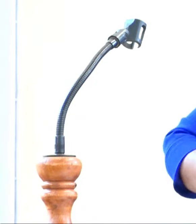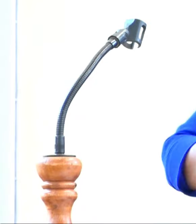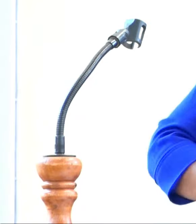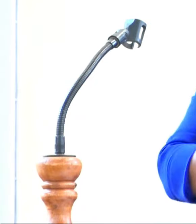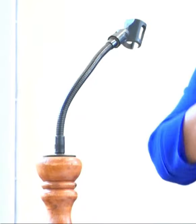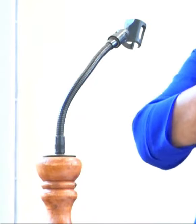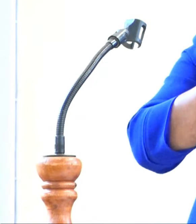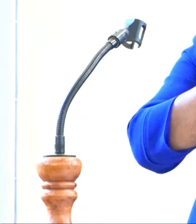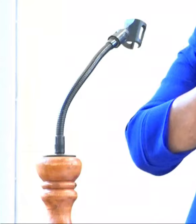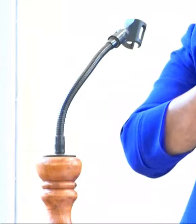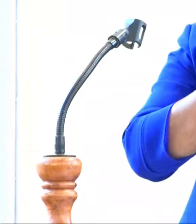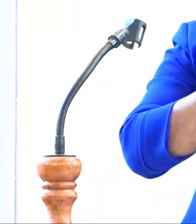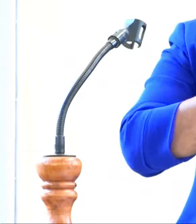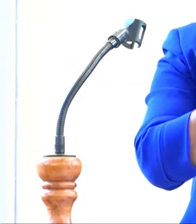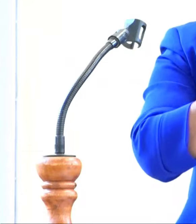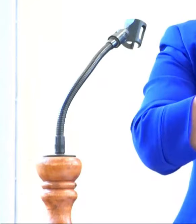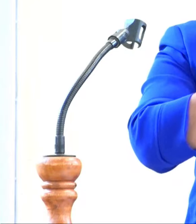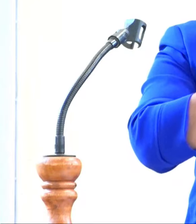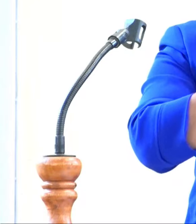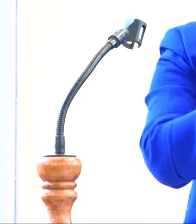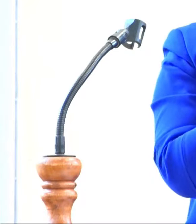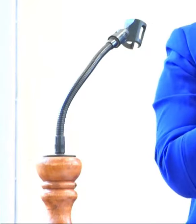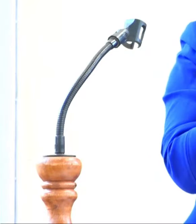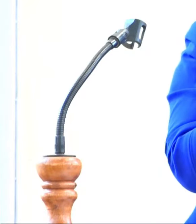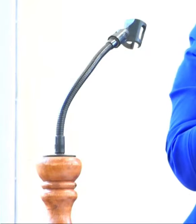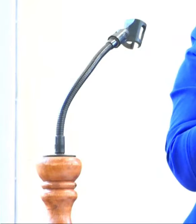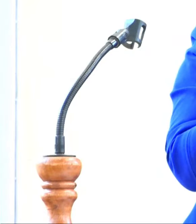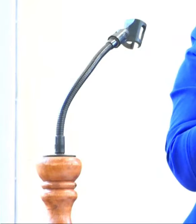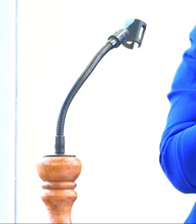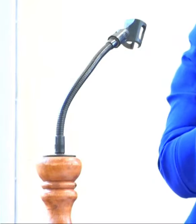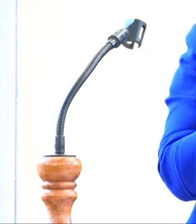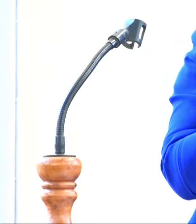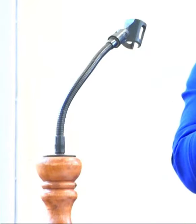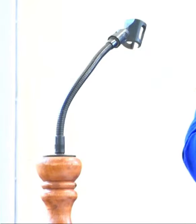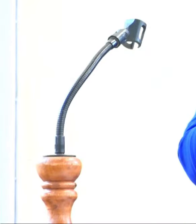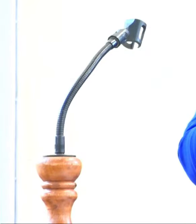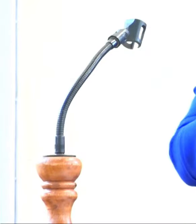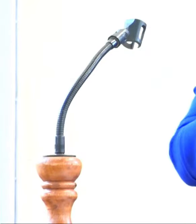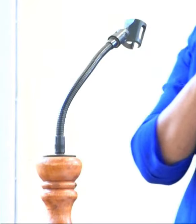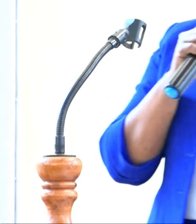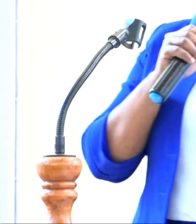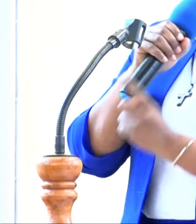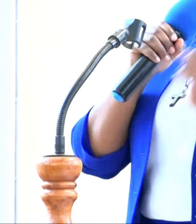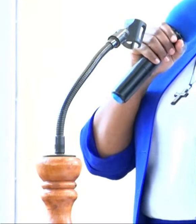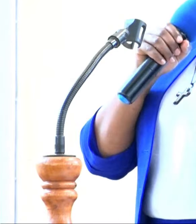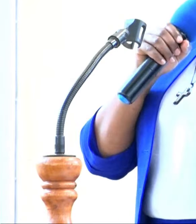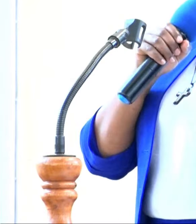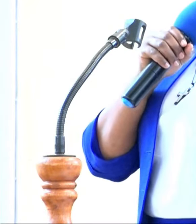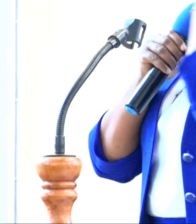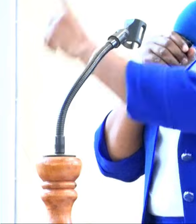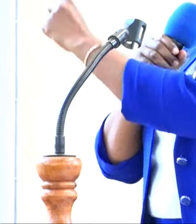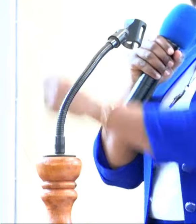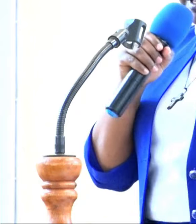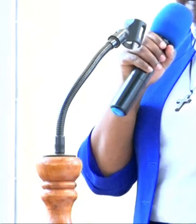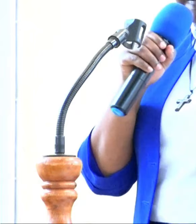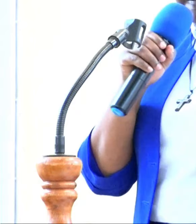church because my wife just delivered our firstborn. So I'm not going to church. I'm going to buy some